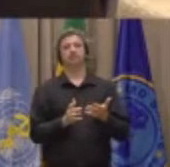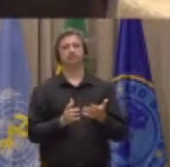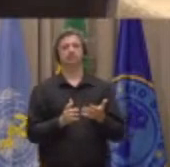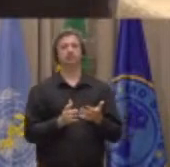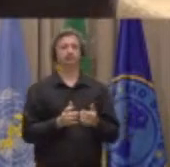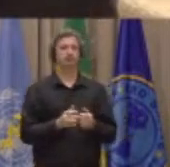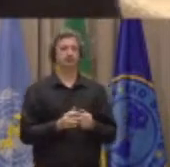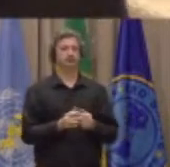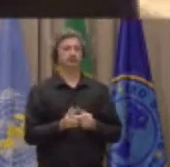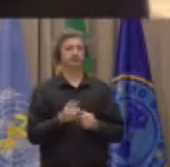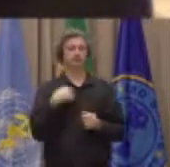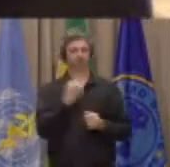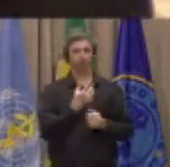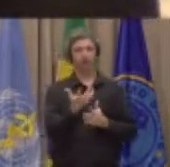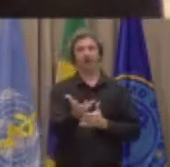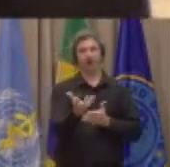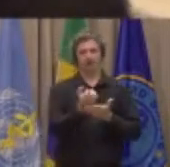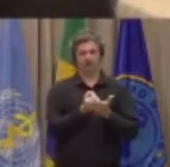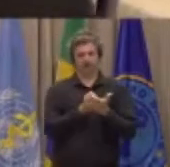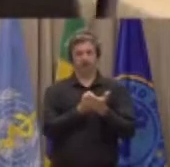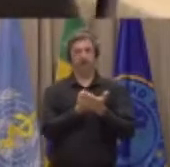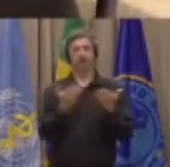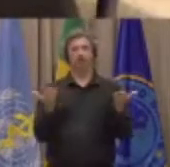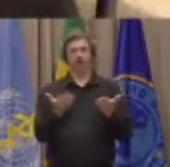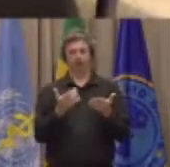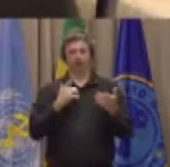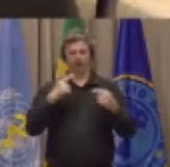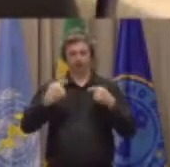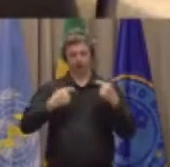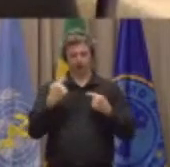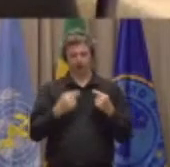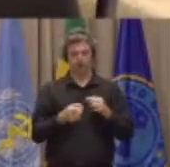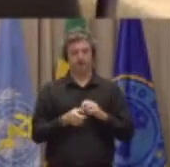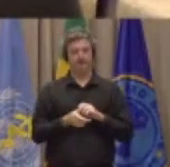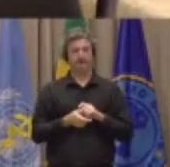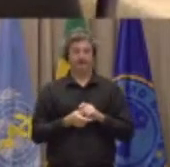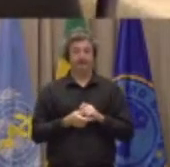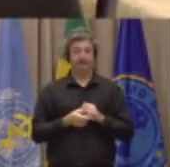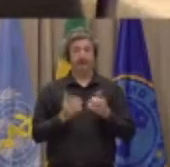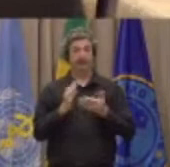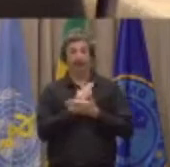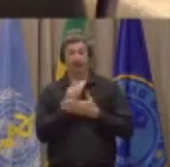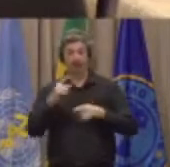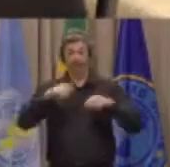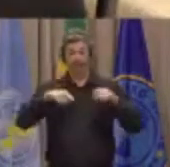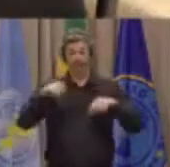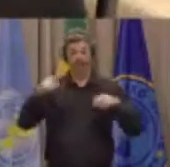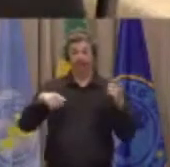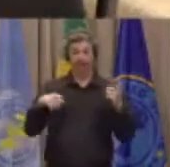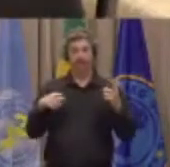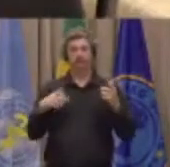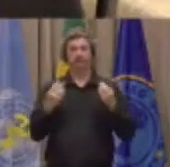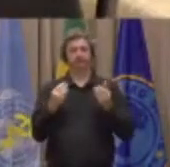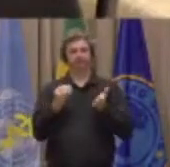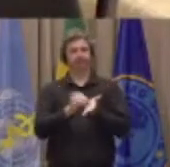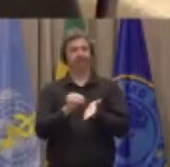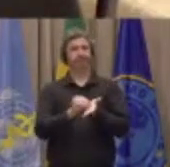database that we received, that we are working with, we have some variables